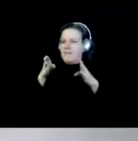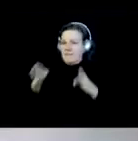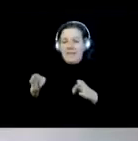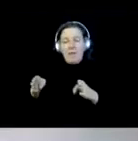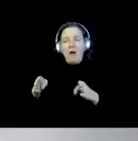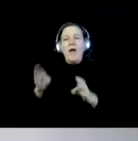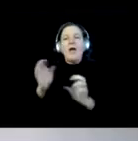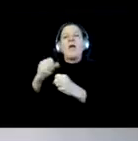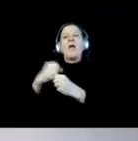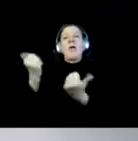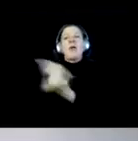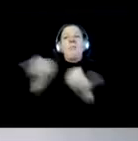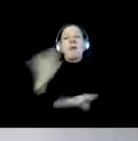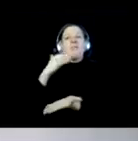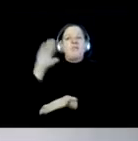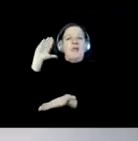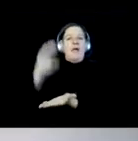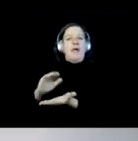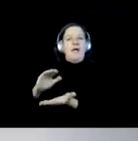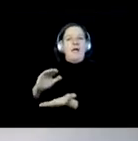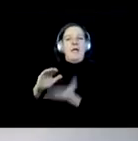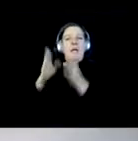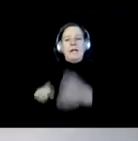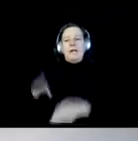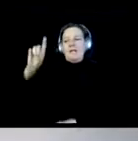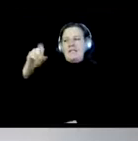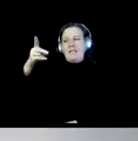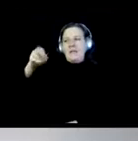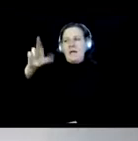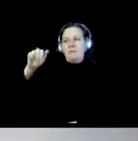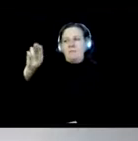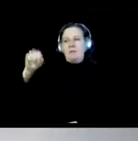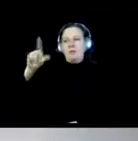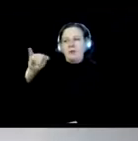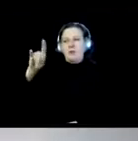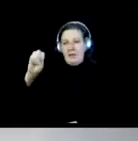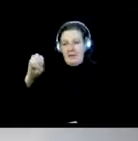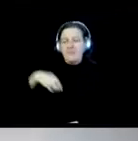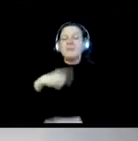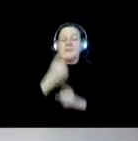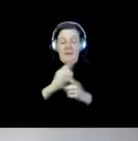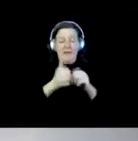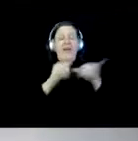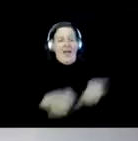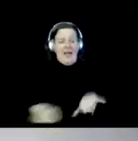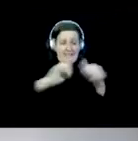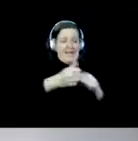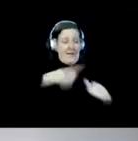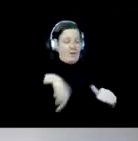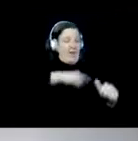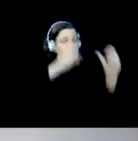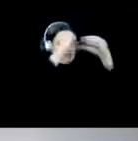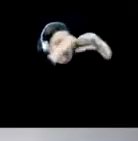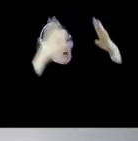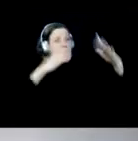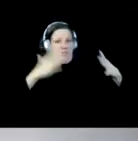depersonalizes everything. Yeah, and really just standardizes how we think about fashion. Like how you'll see,